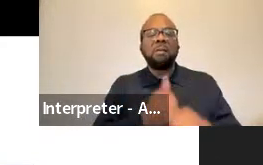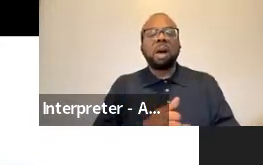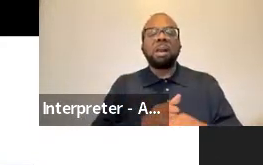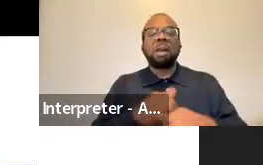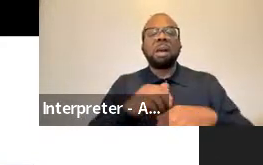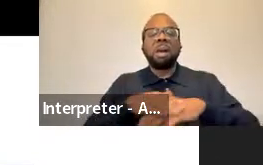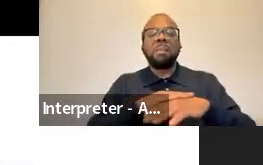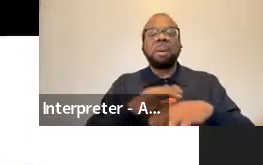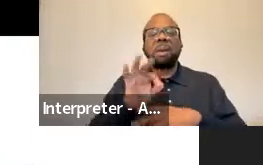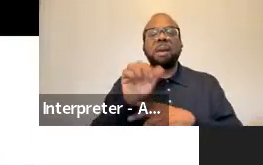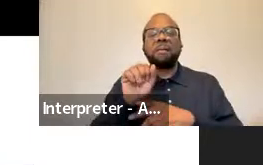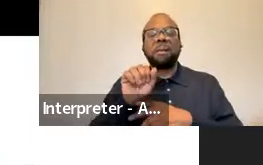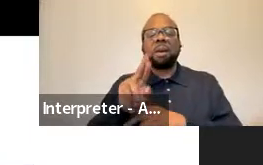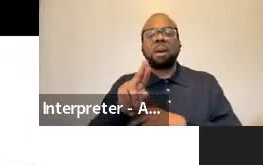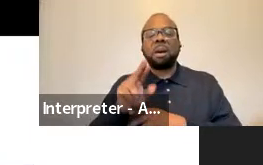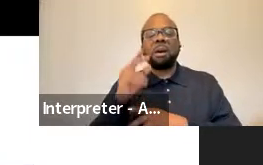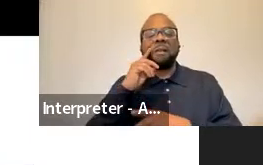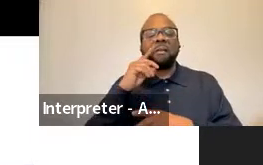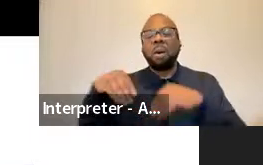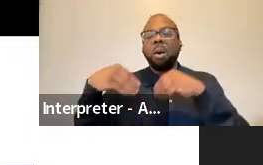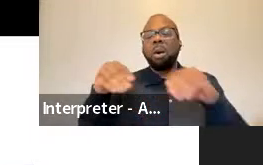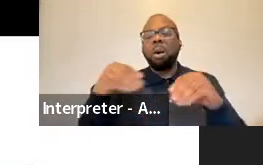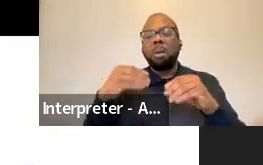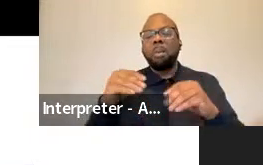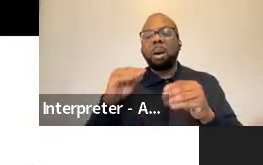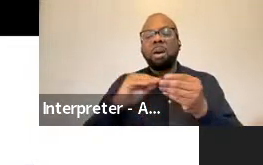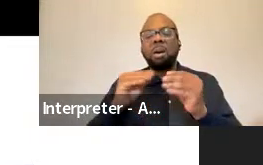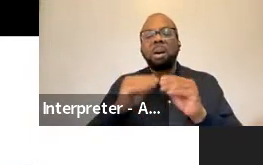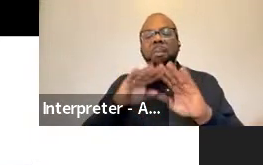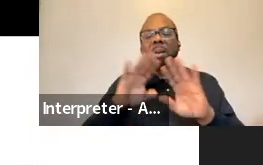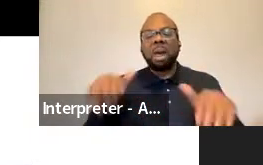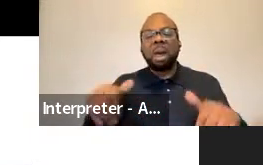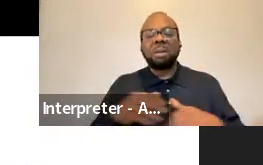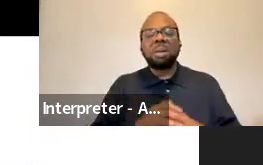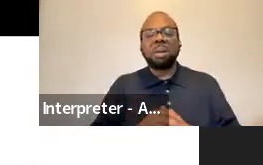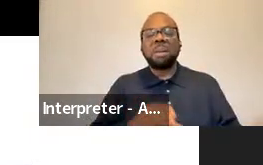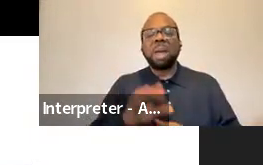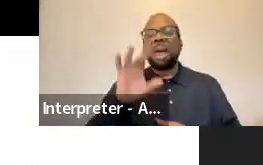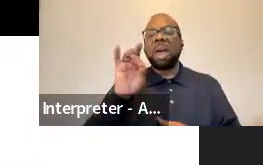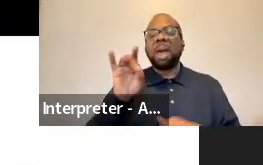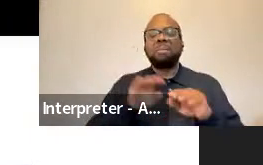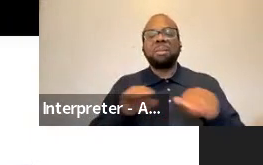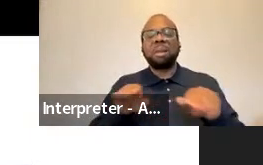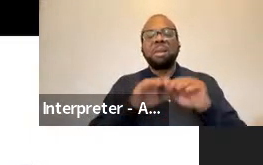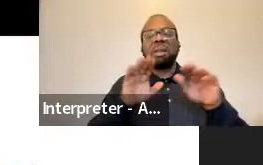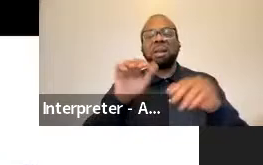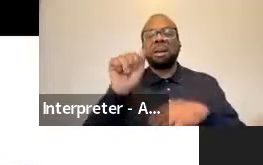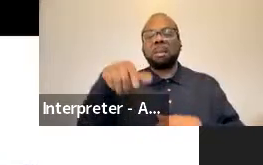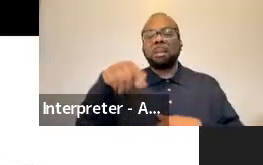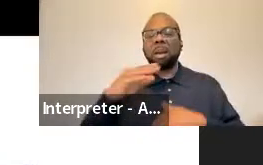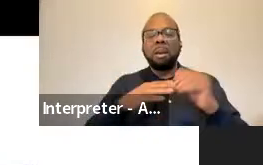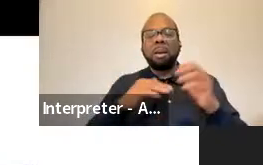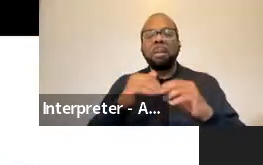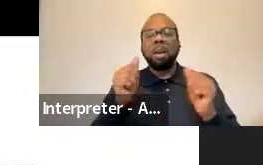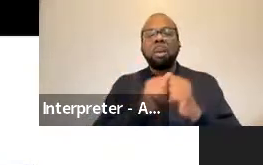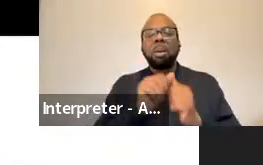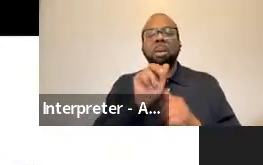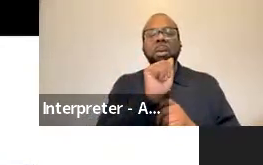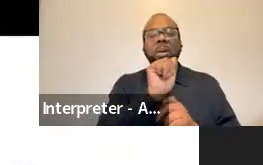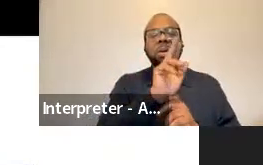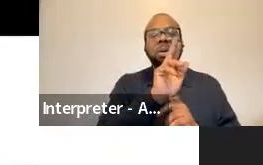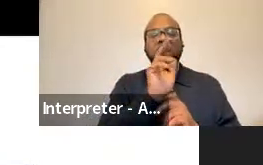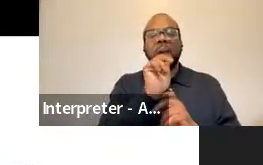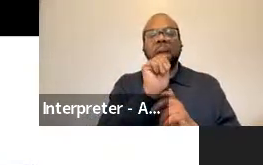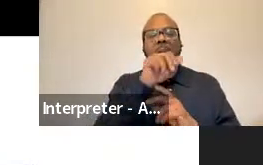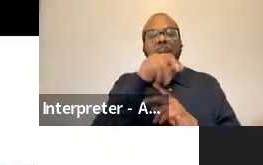for market rate housing. The result is this eight-story apartment building. With UAP, the building can be